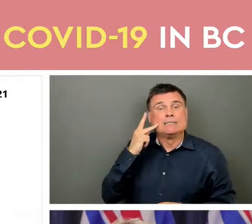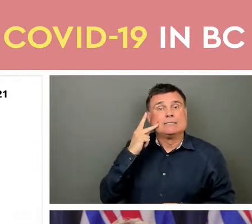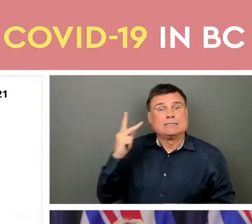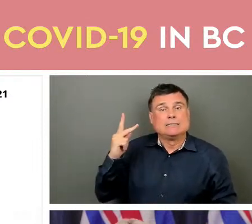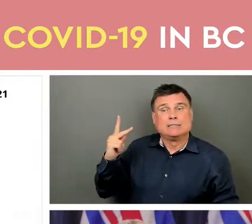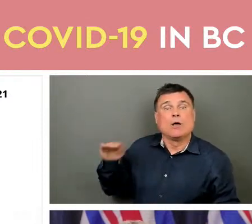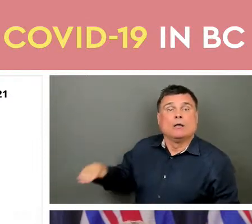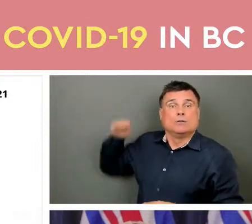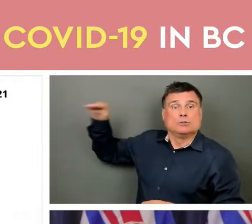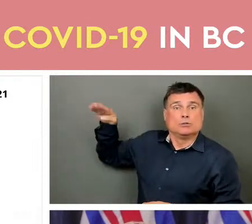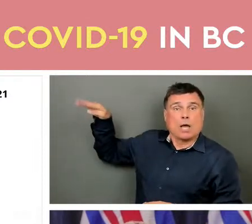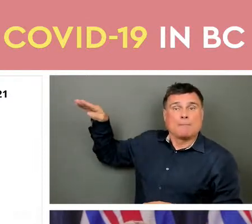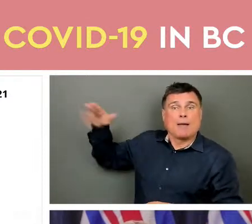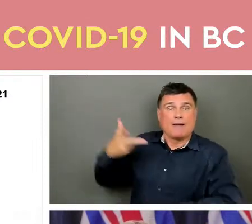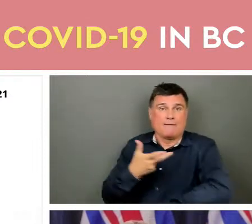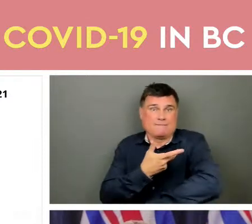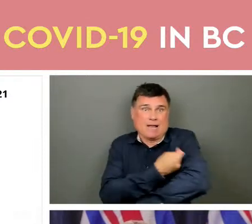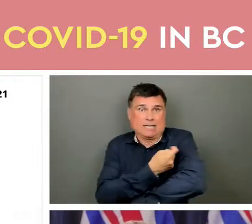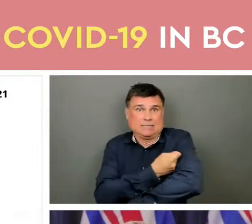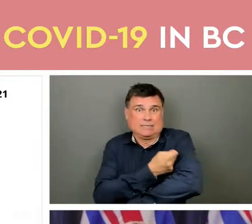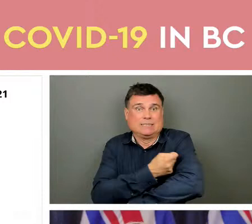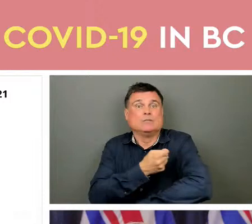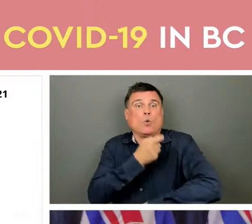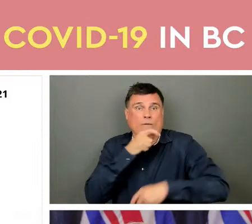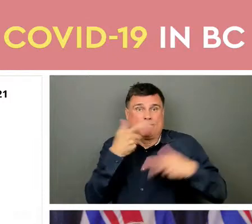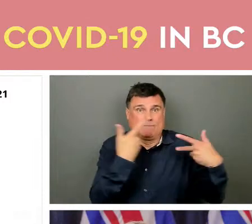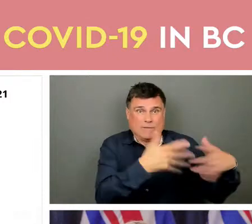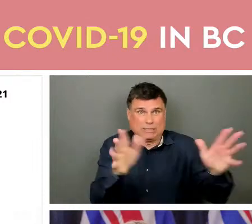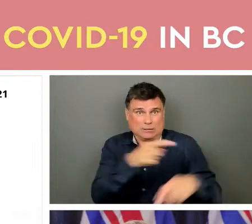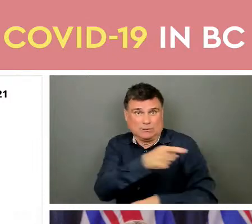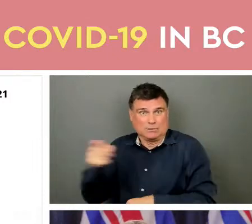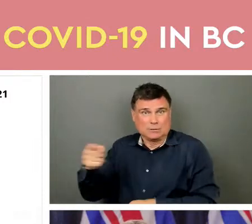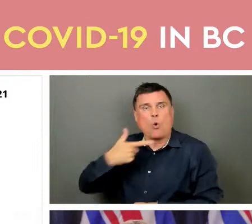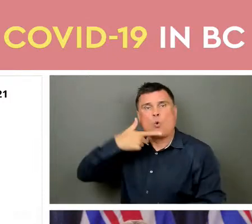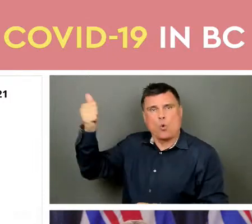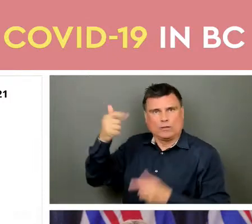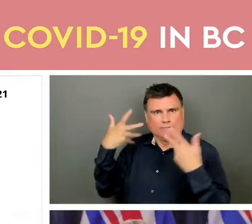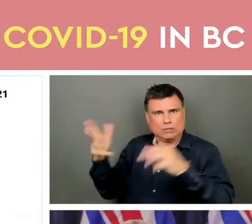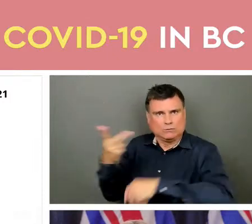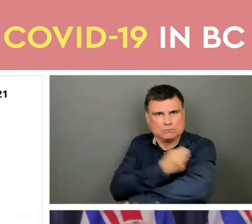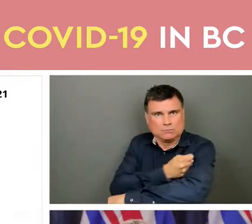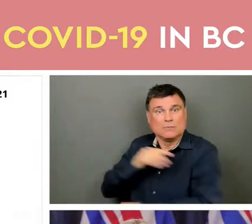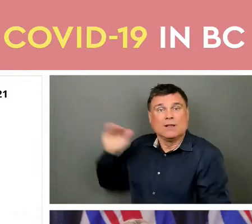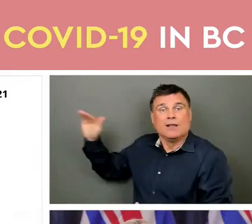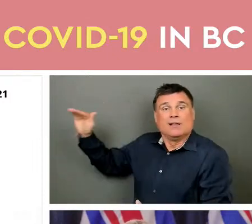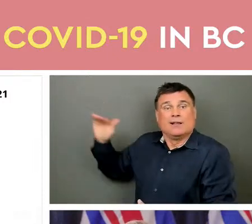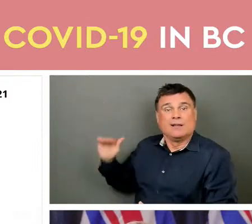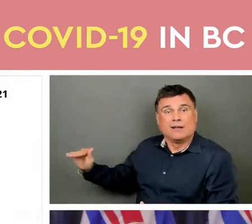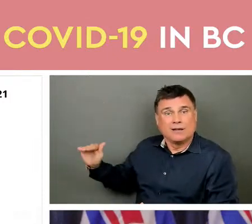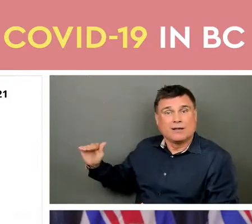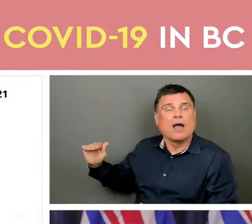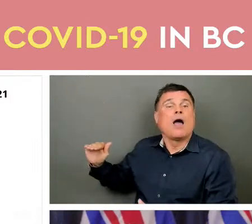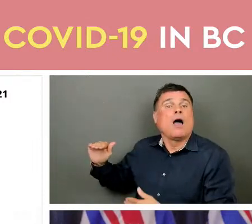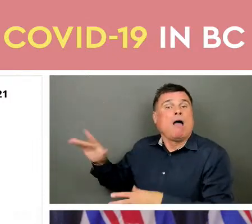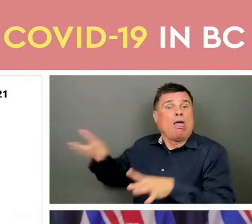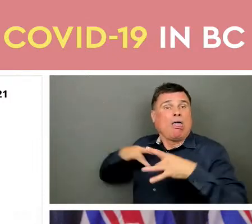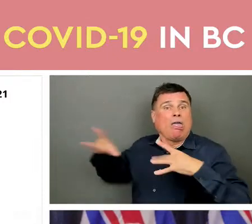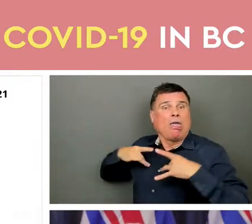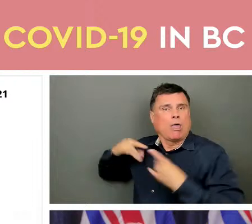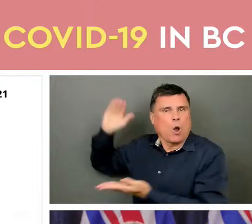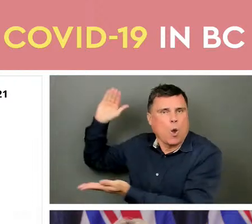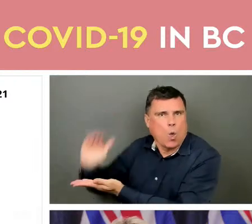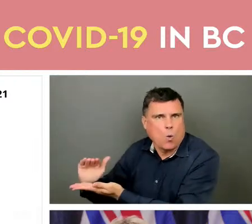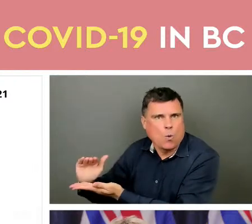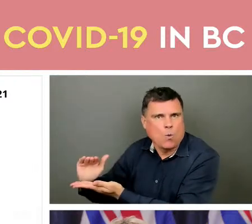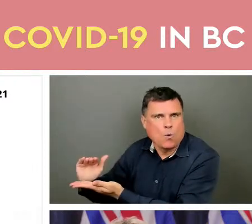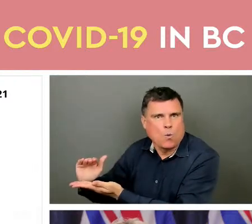is very low as people are vaccinated. The number of hospitalizations, again, the